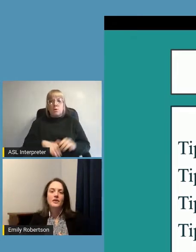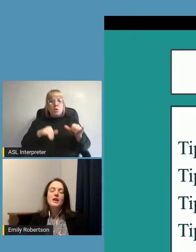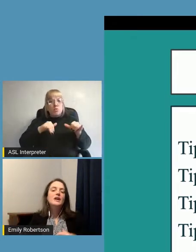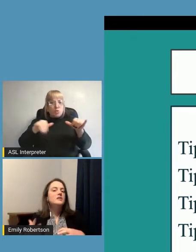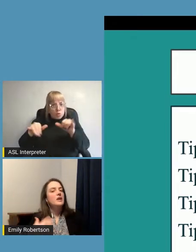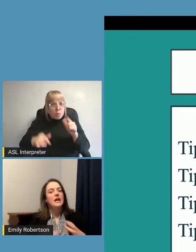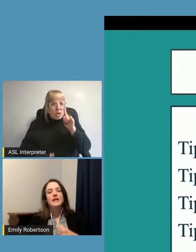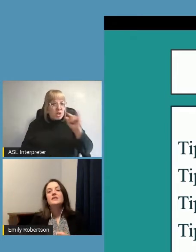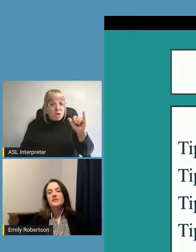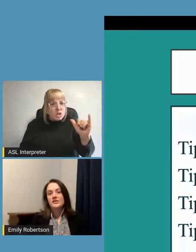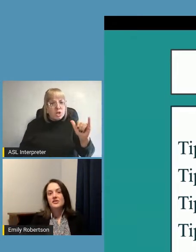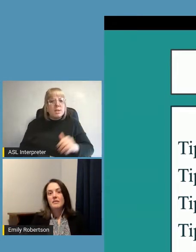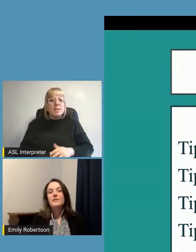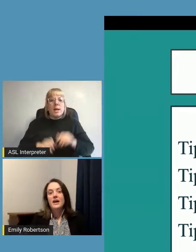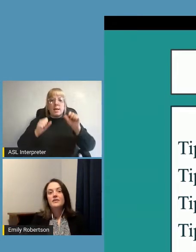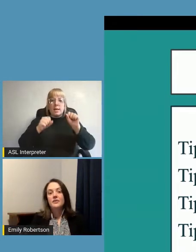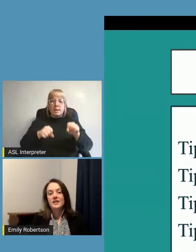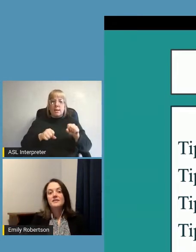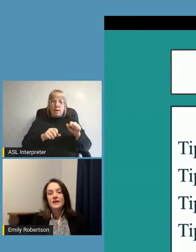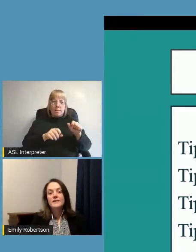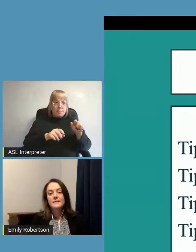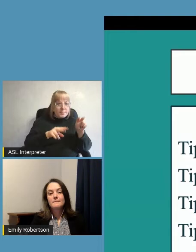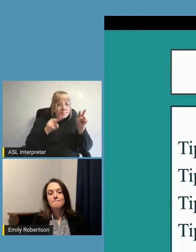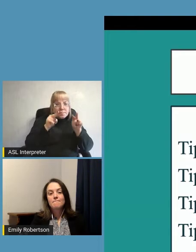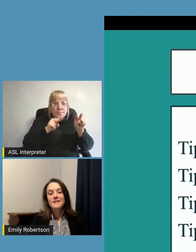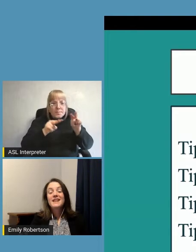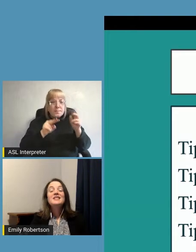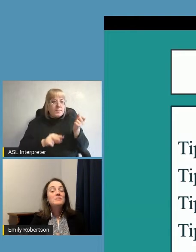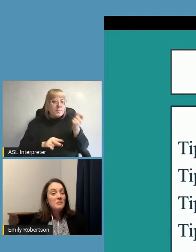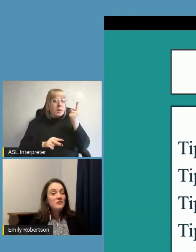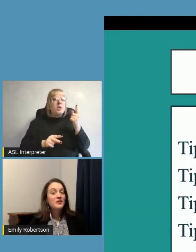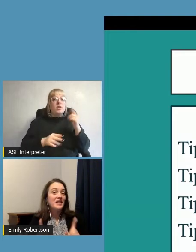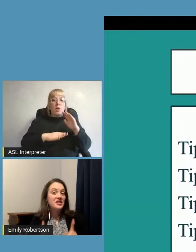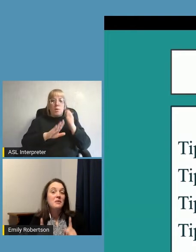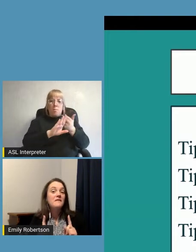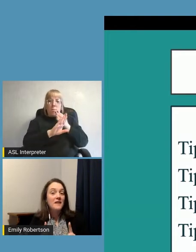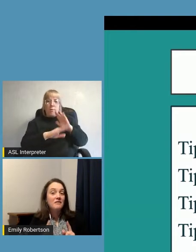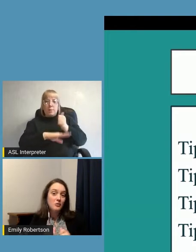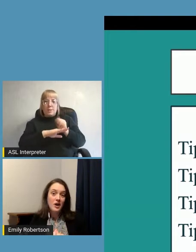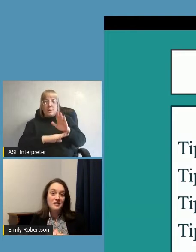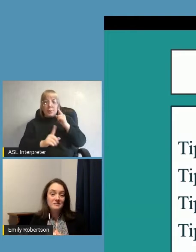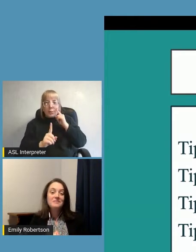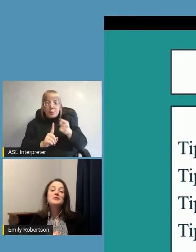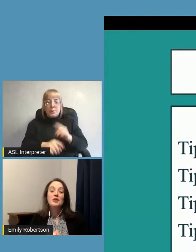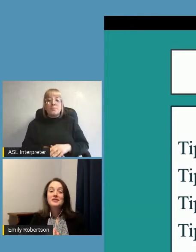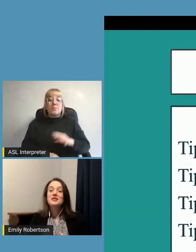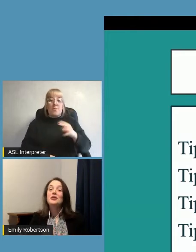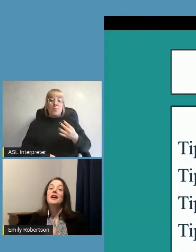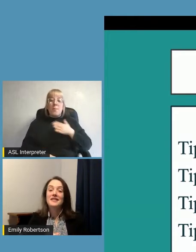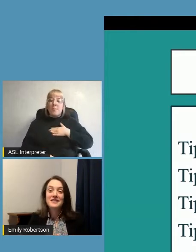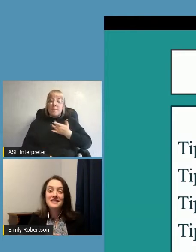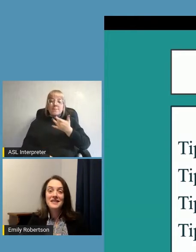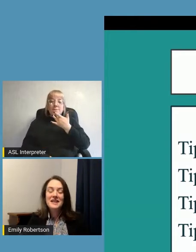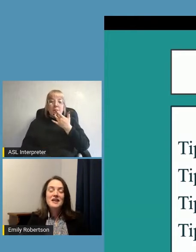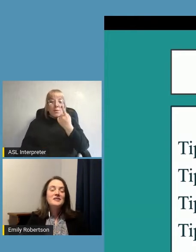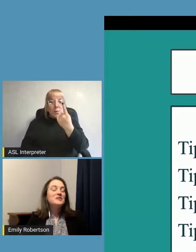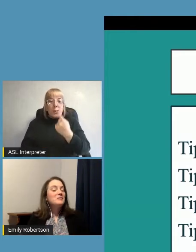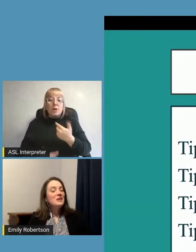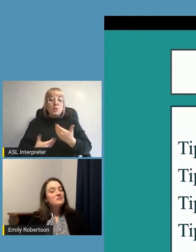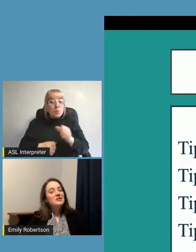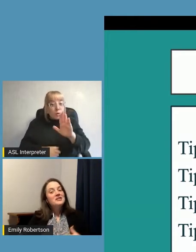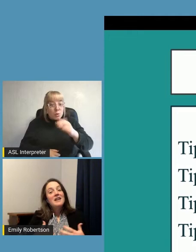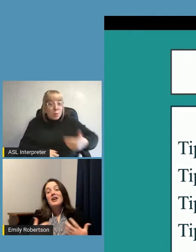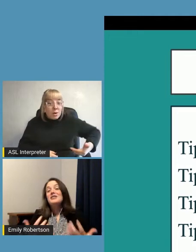setting forth to make any decisions about those insights. Tip number 4 is actually my favorite one, trust your gut.